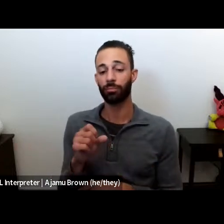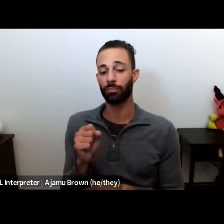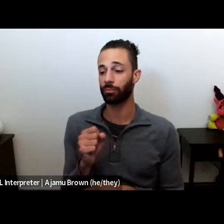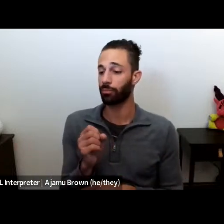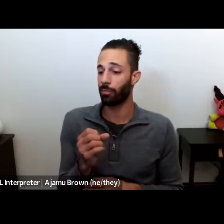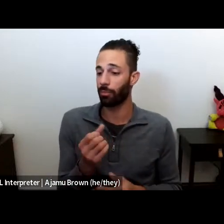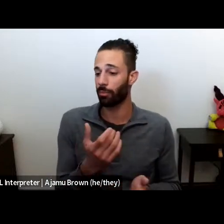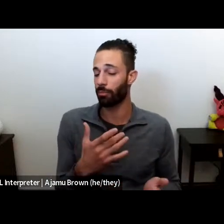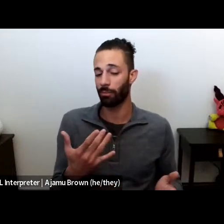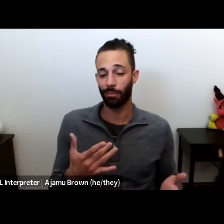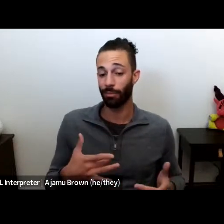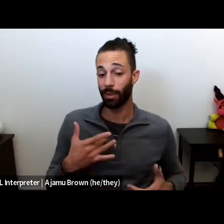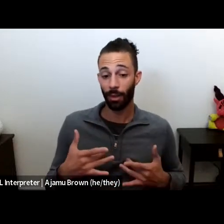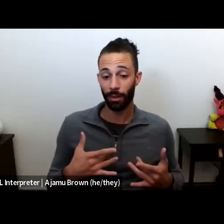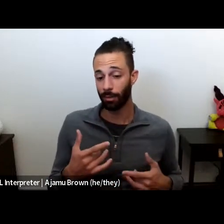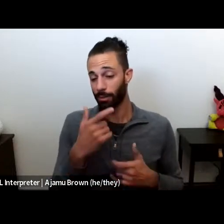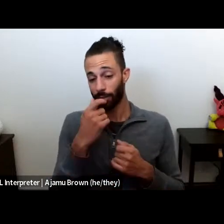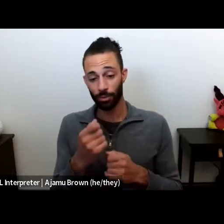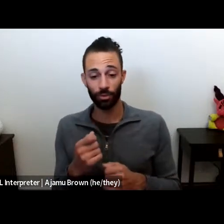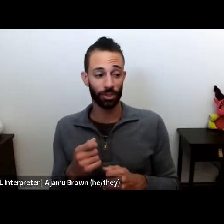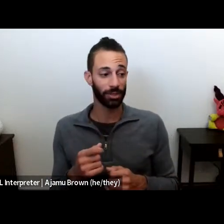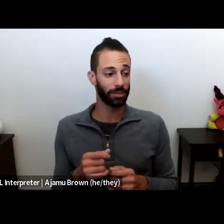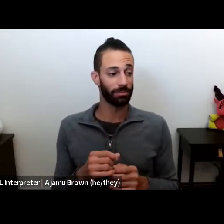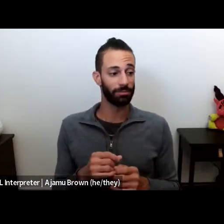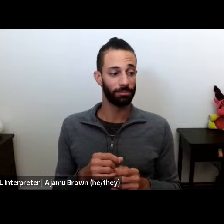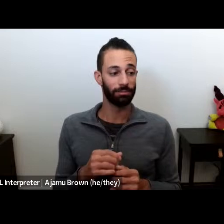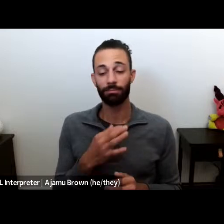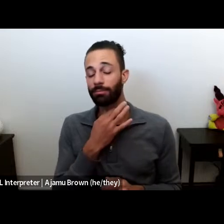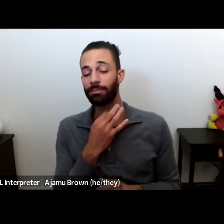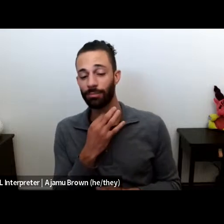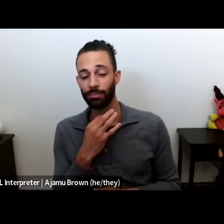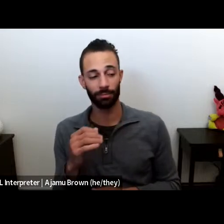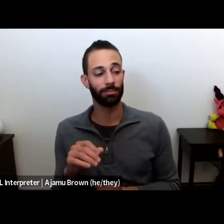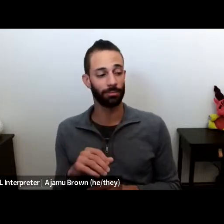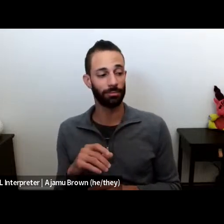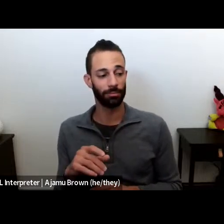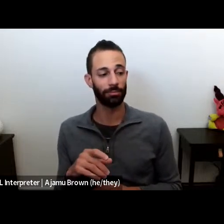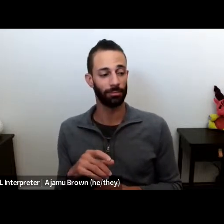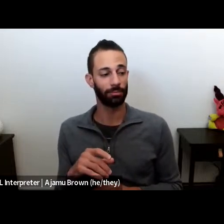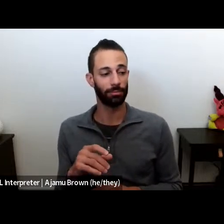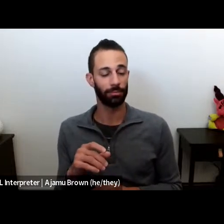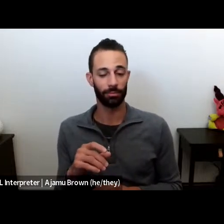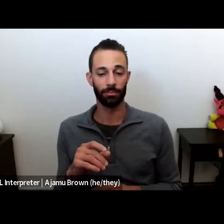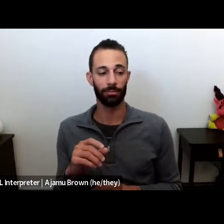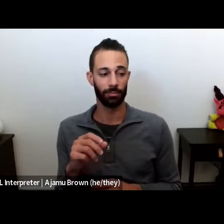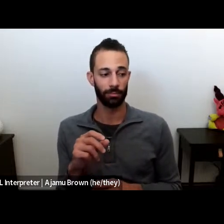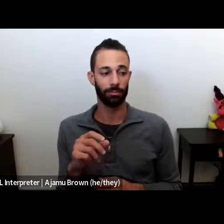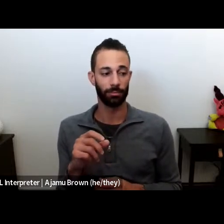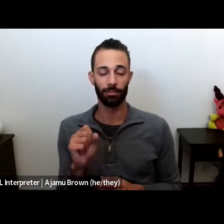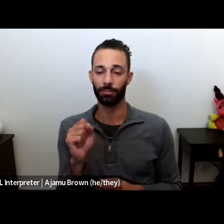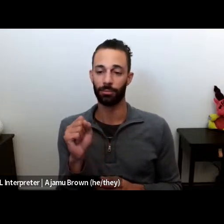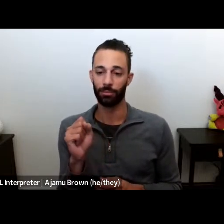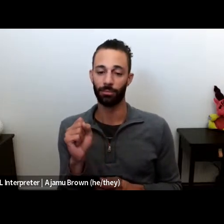interested, intrigued. But yeah, I think we can continue and then just have the breakout room.